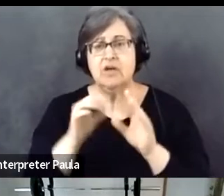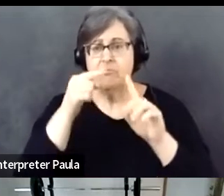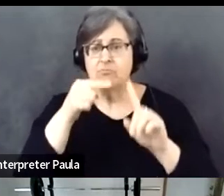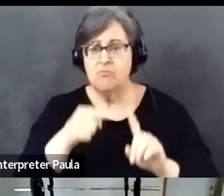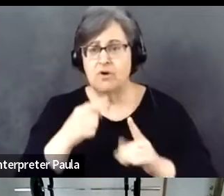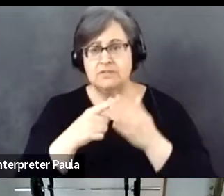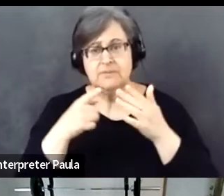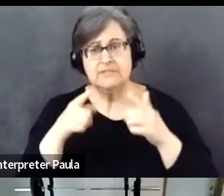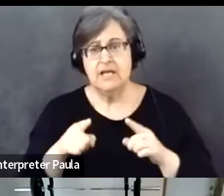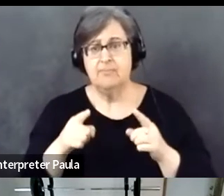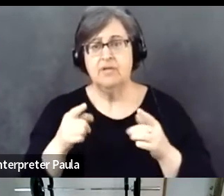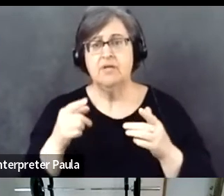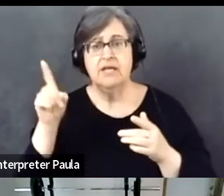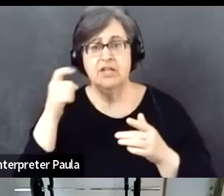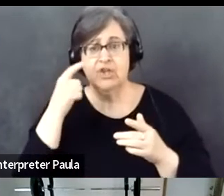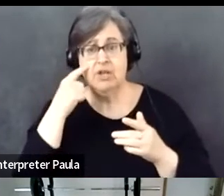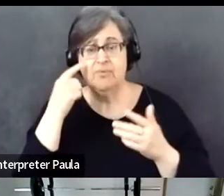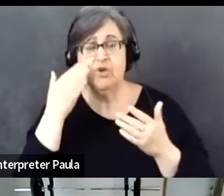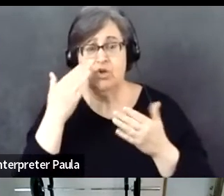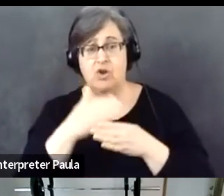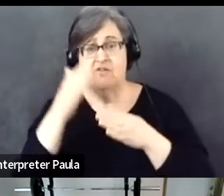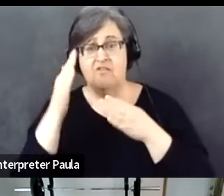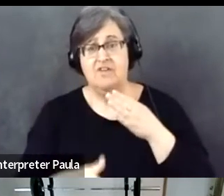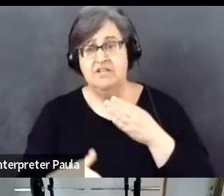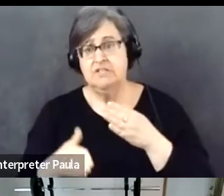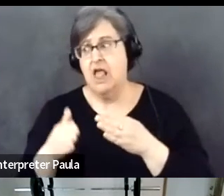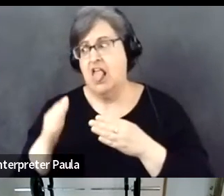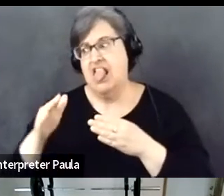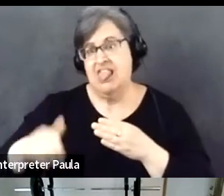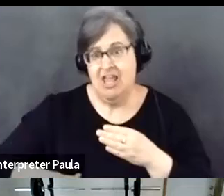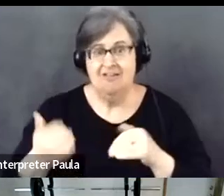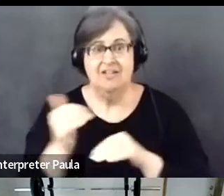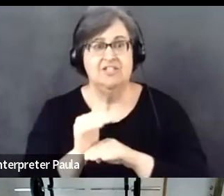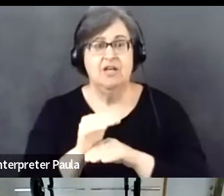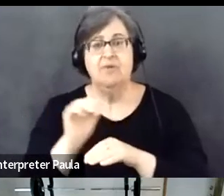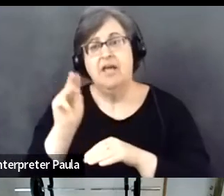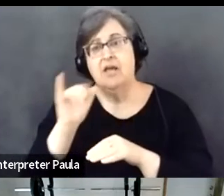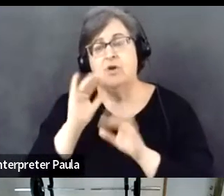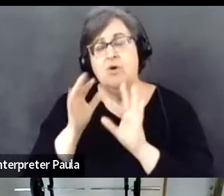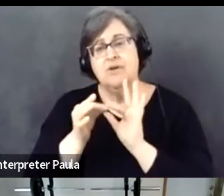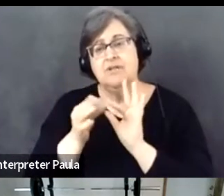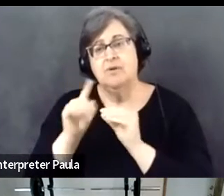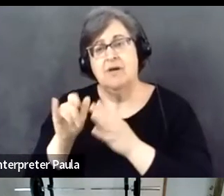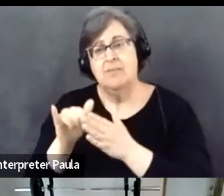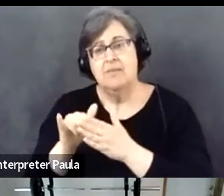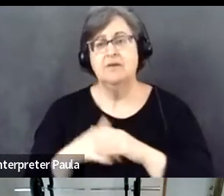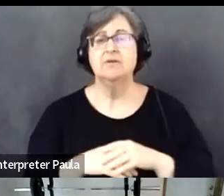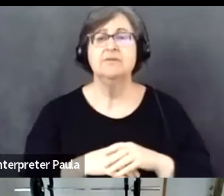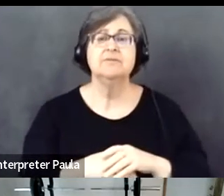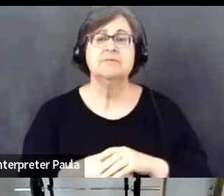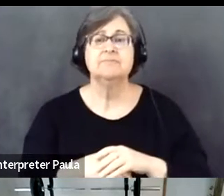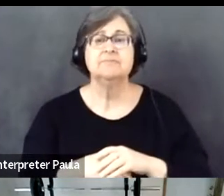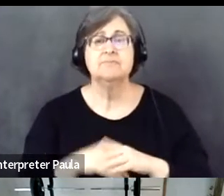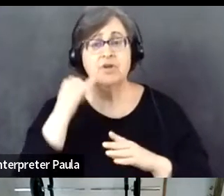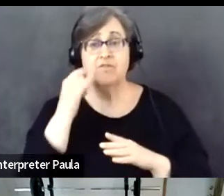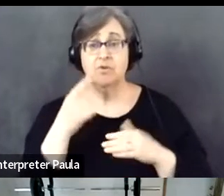Capitol. We know that it wrapped up last night very late, and Amy will kind of talk a little bit about that. And then if